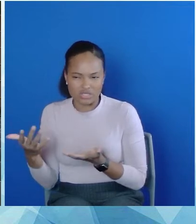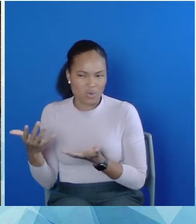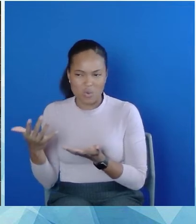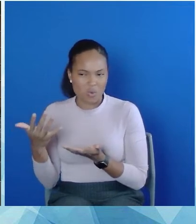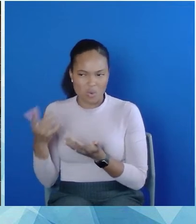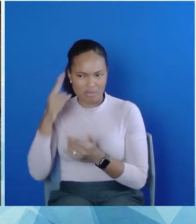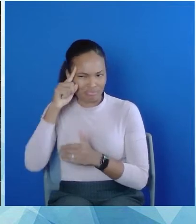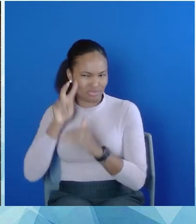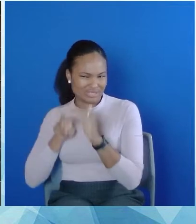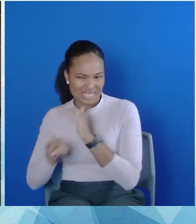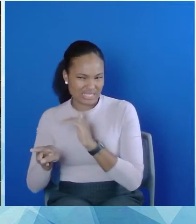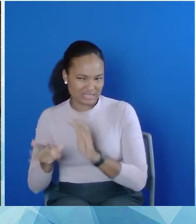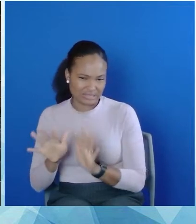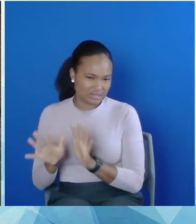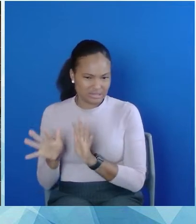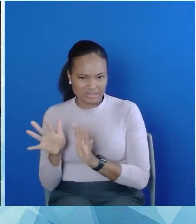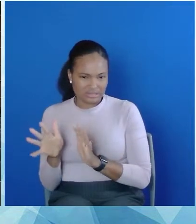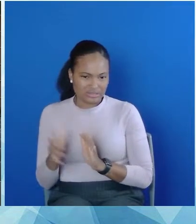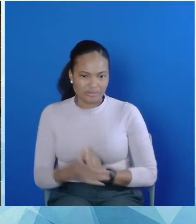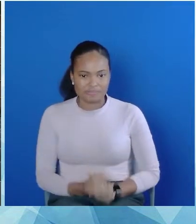predict.